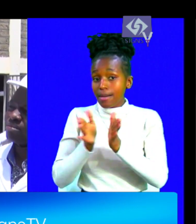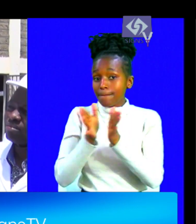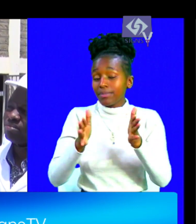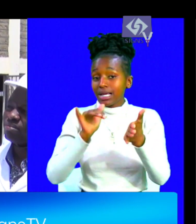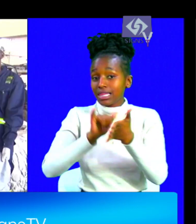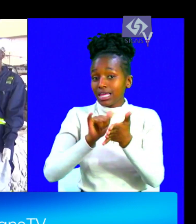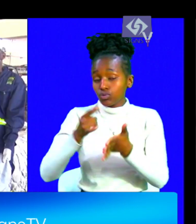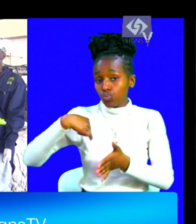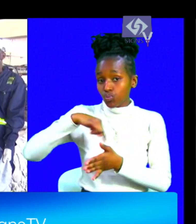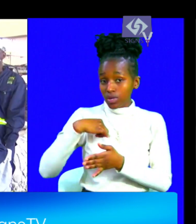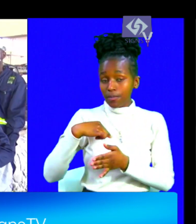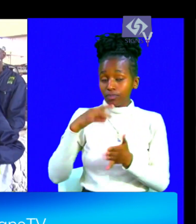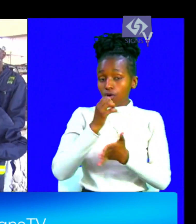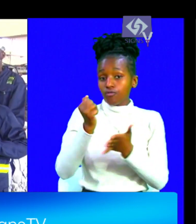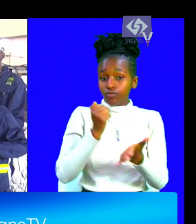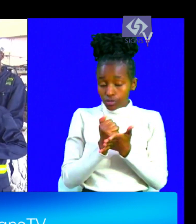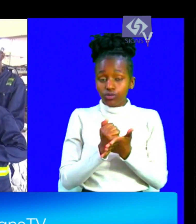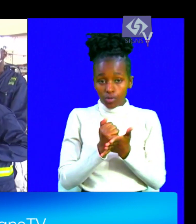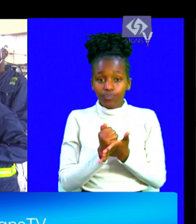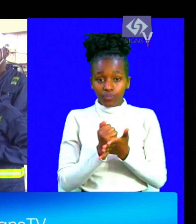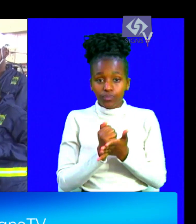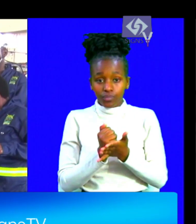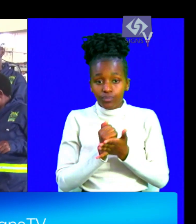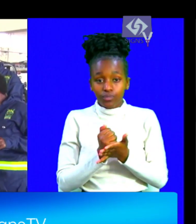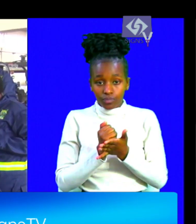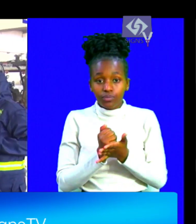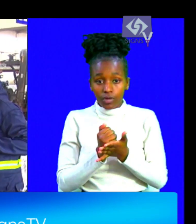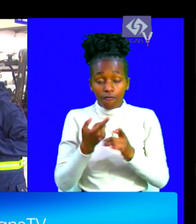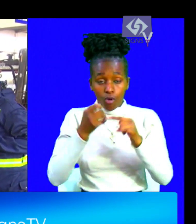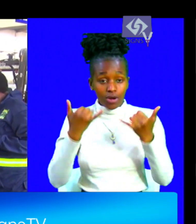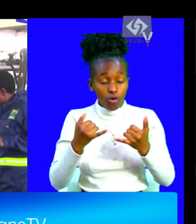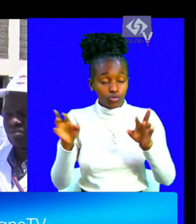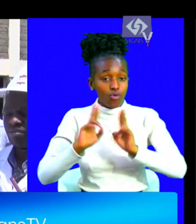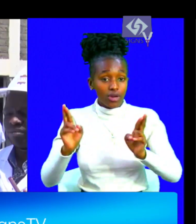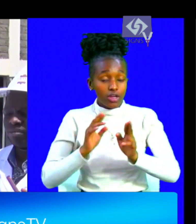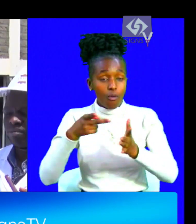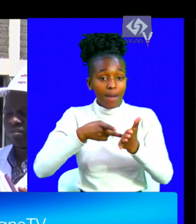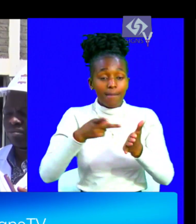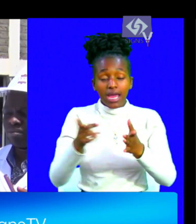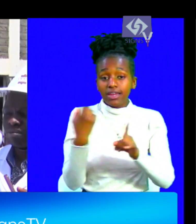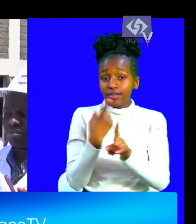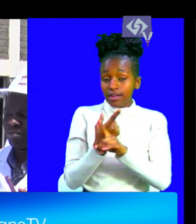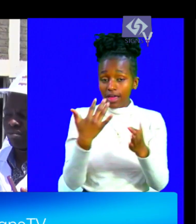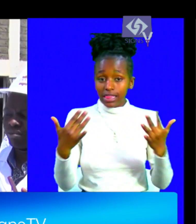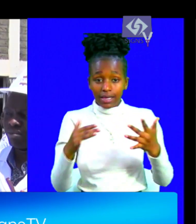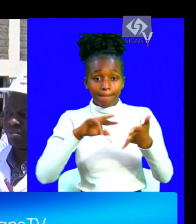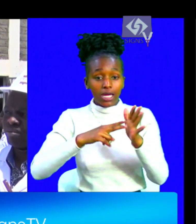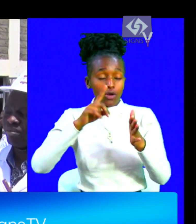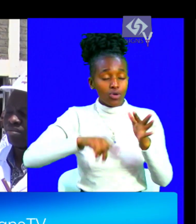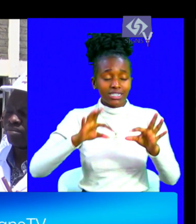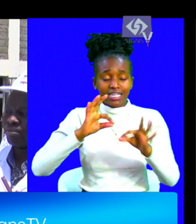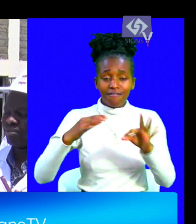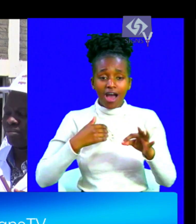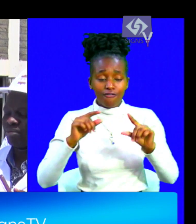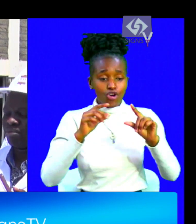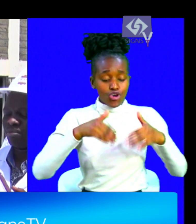are now officially buying hides. So they organize themselves in terms of cooperatives, in terms of youth groups,